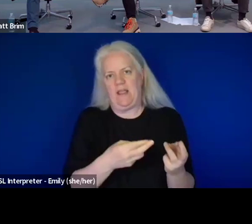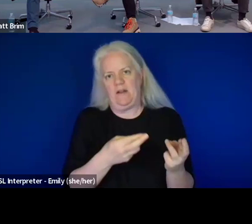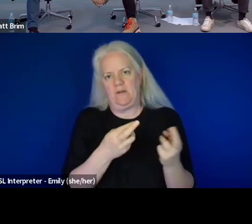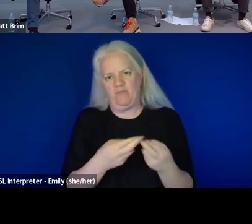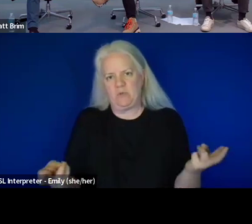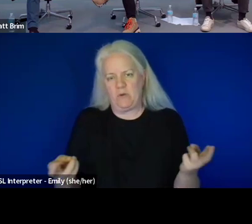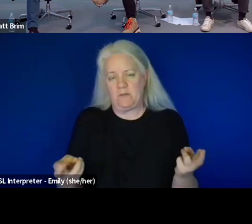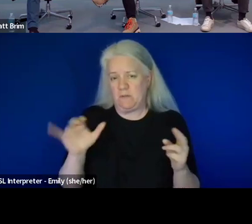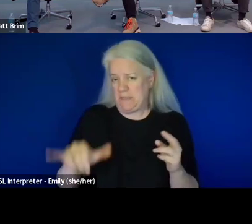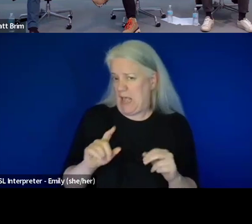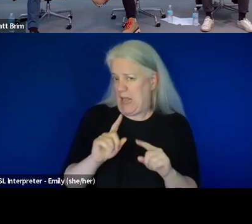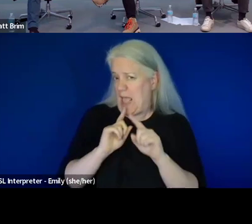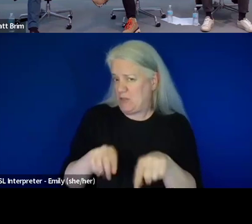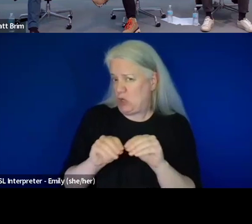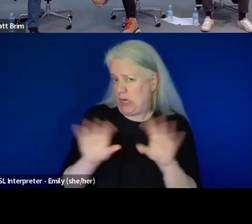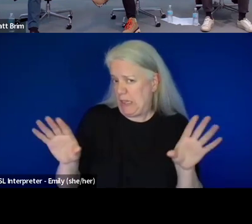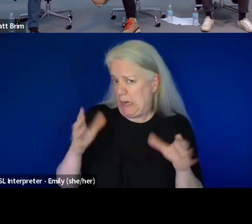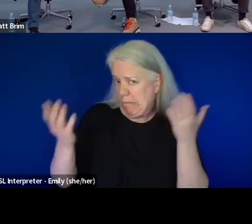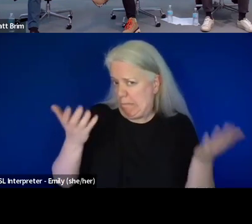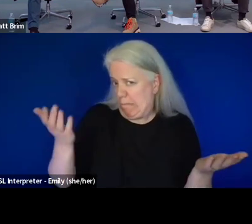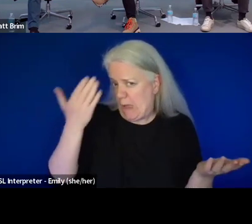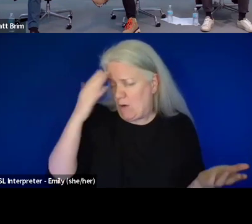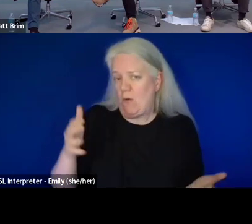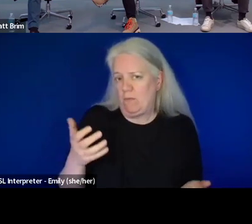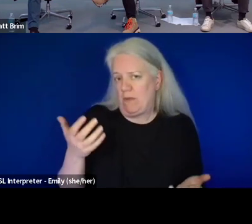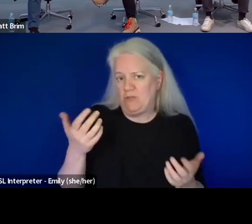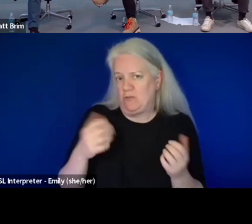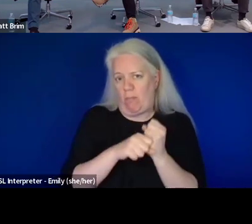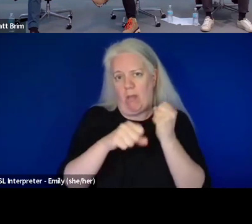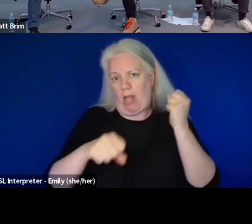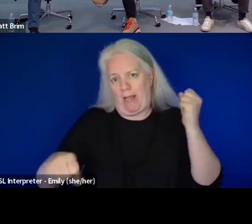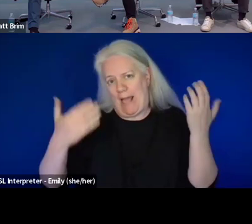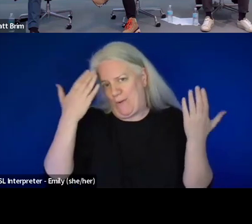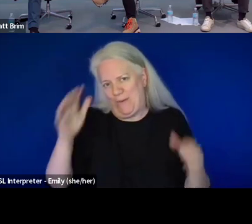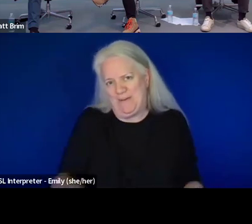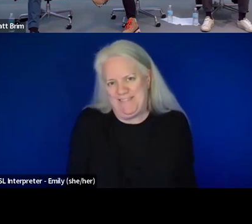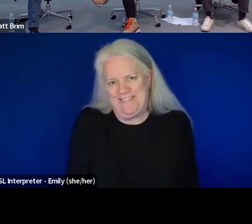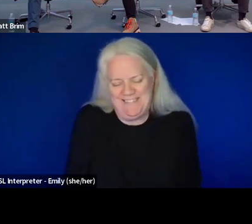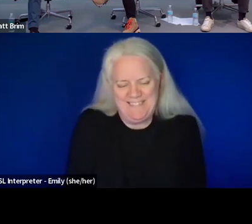So I'm not sure if that answers a question or if I just started mumbling, but thank you for that.